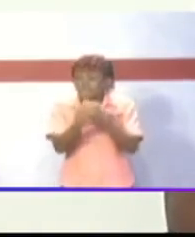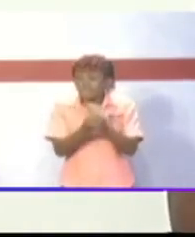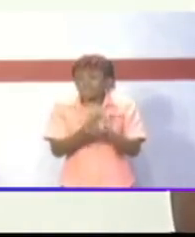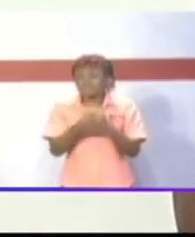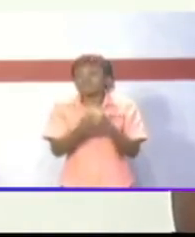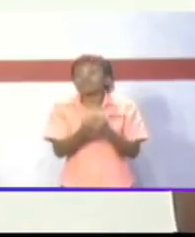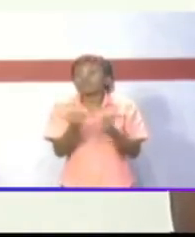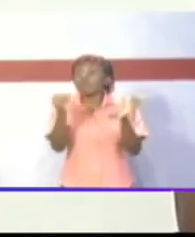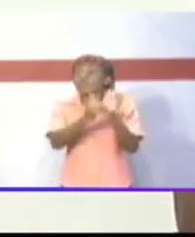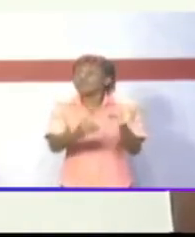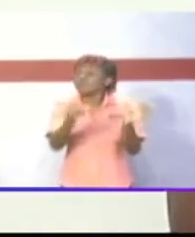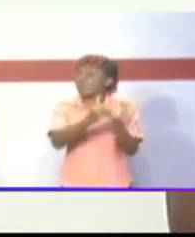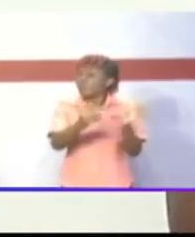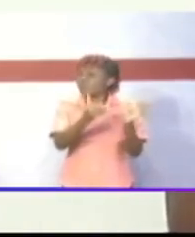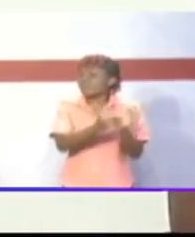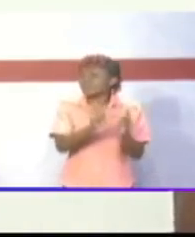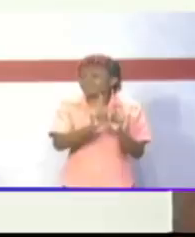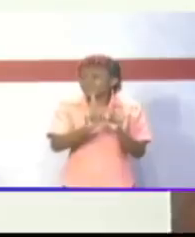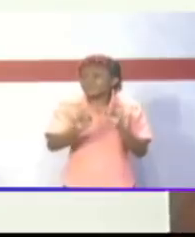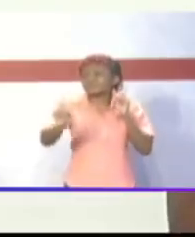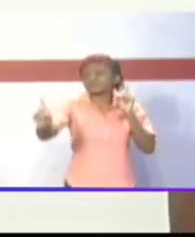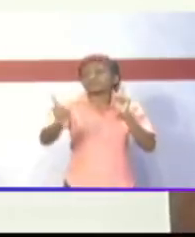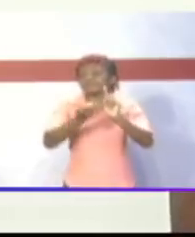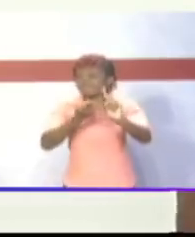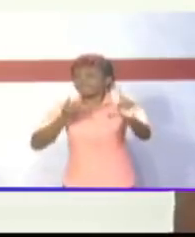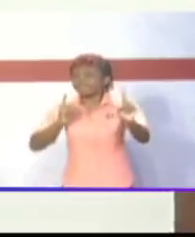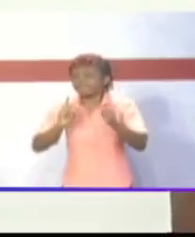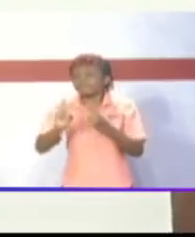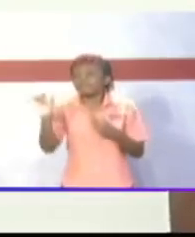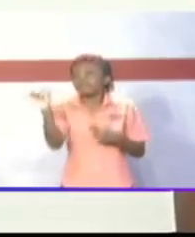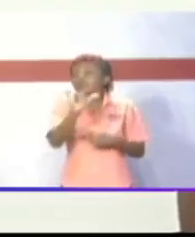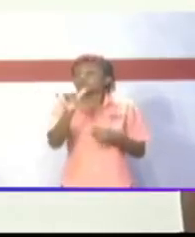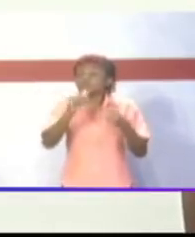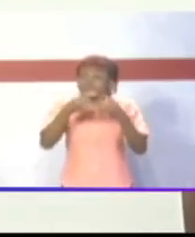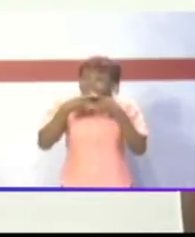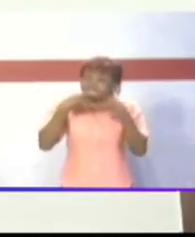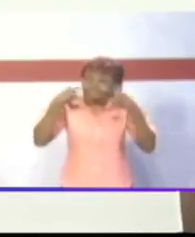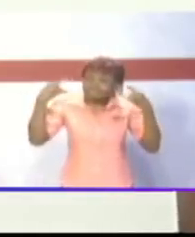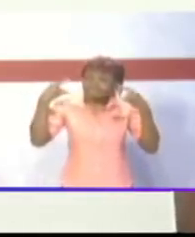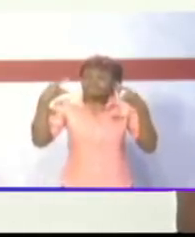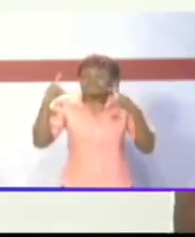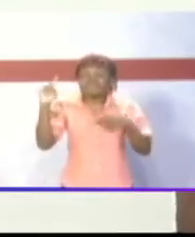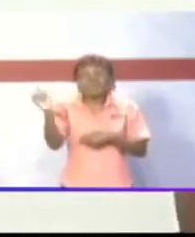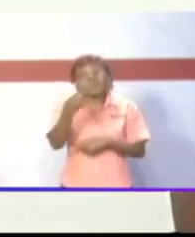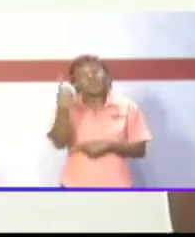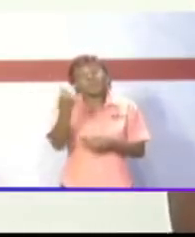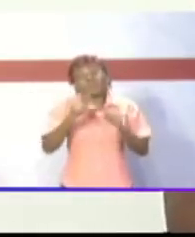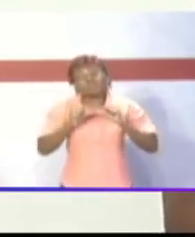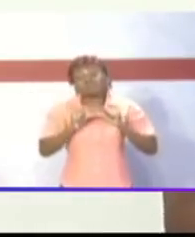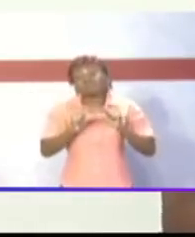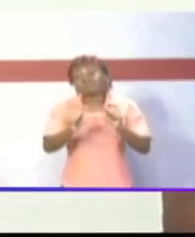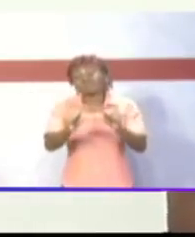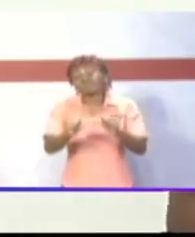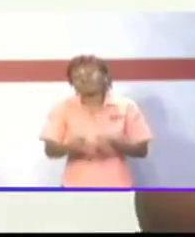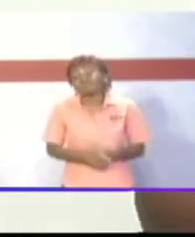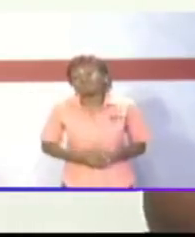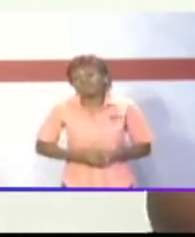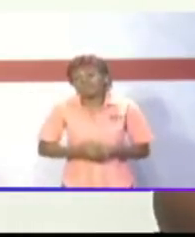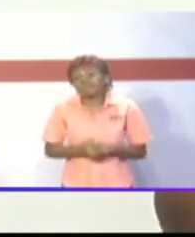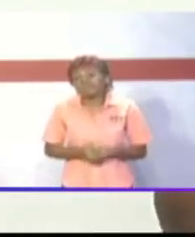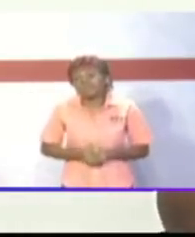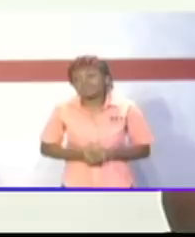and please wear a mask properly at all times, including while in office, and